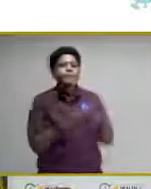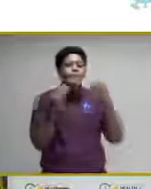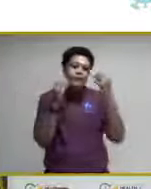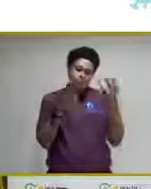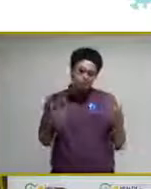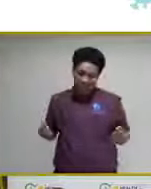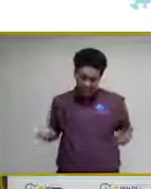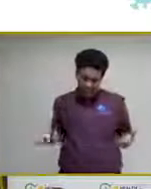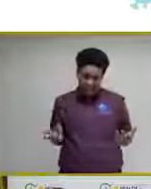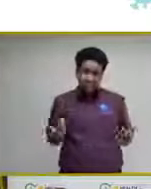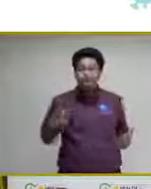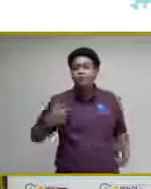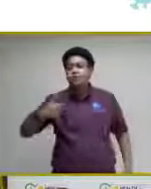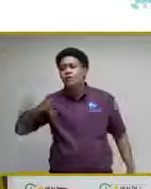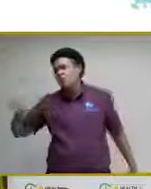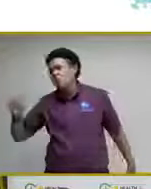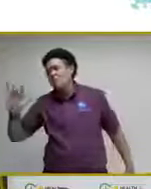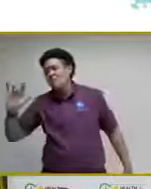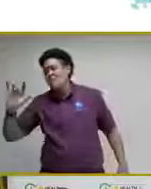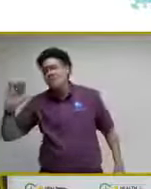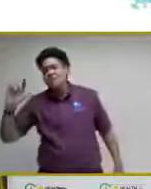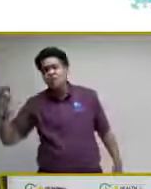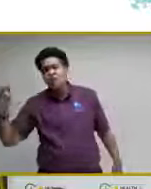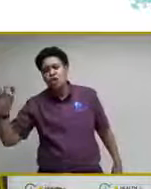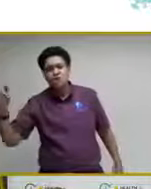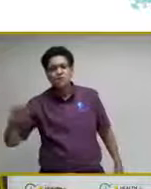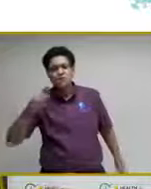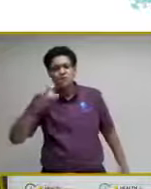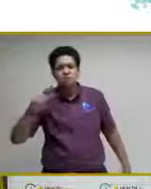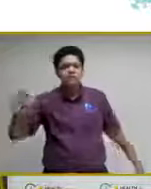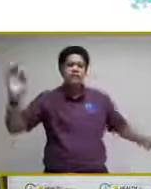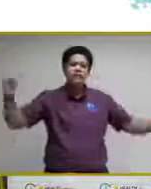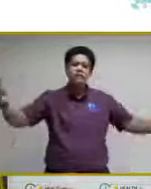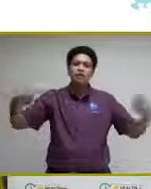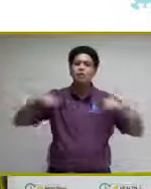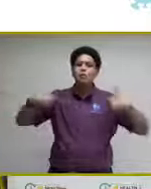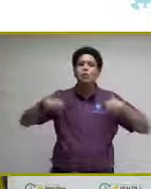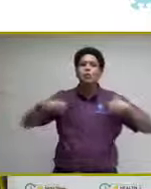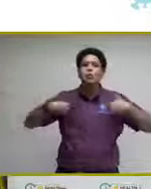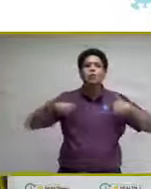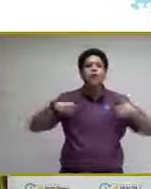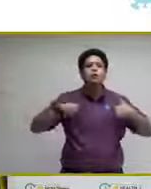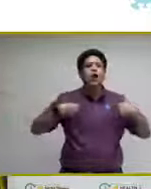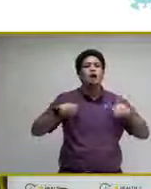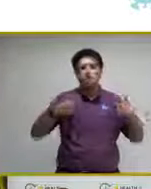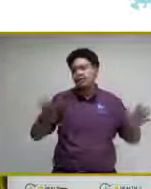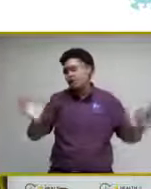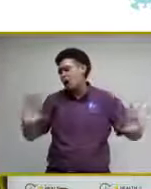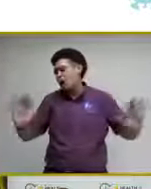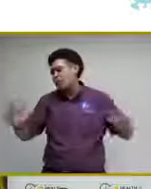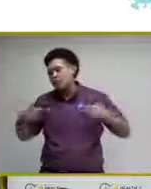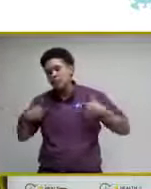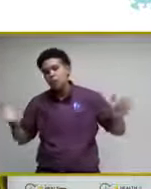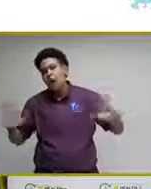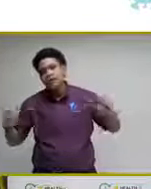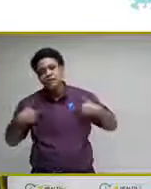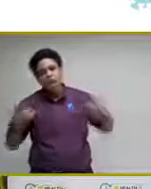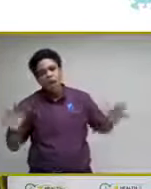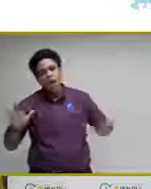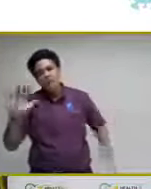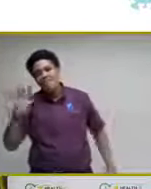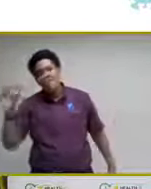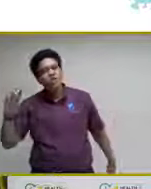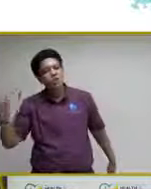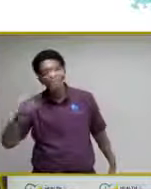information. And then we have another 25 to 30% who say definitely they will not be taking the vaccine. So we,